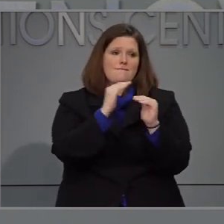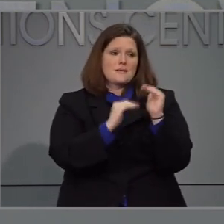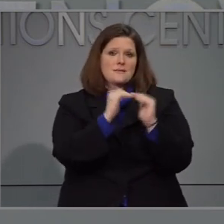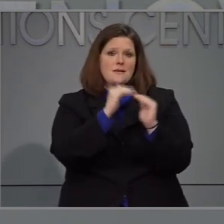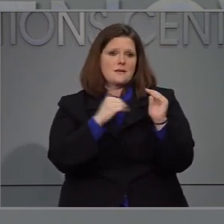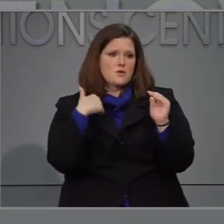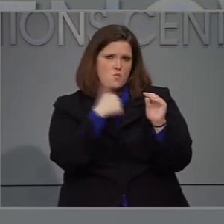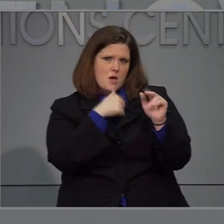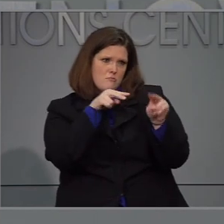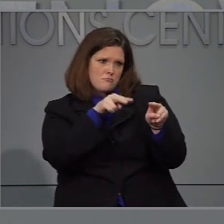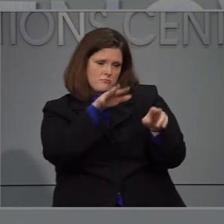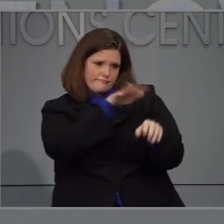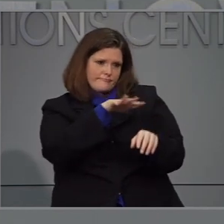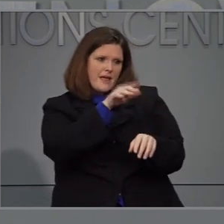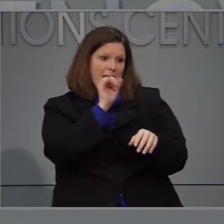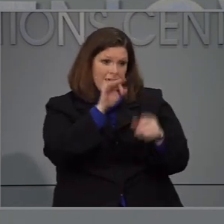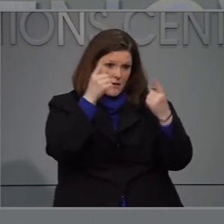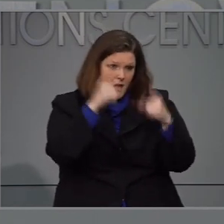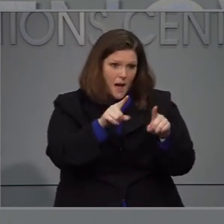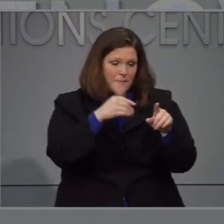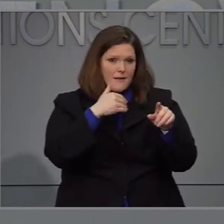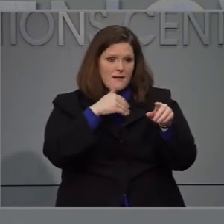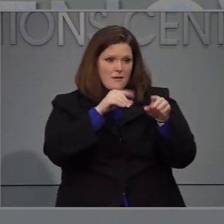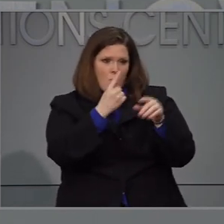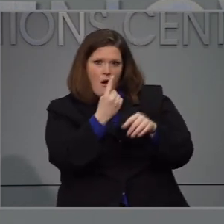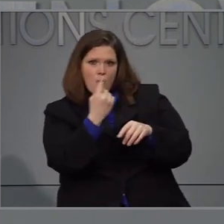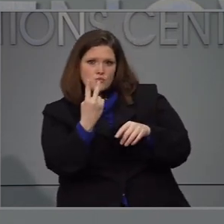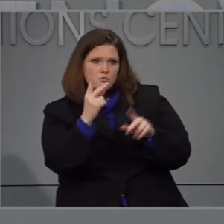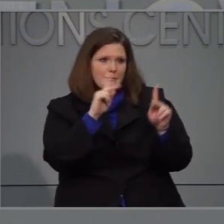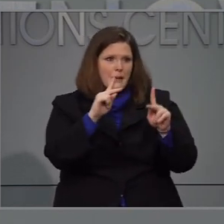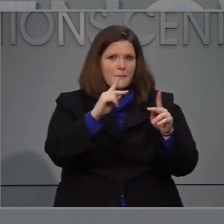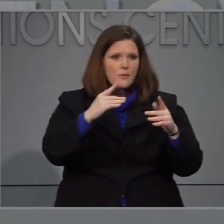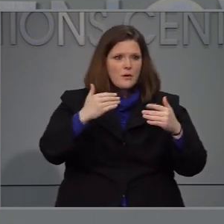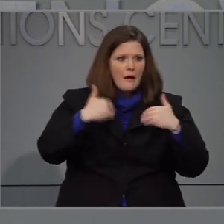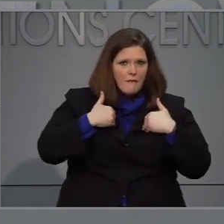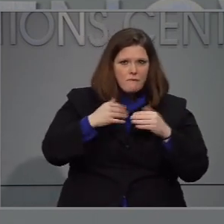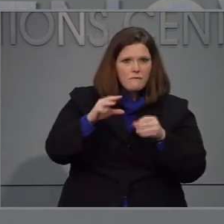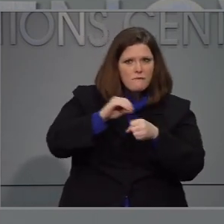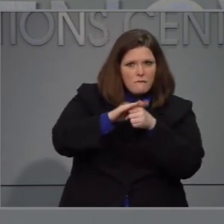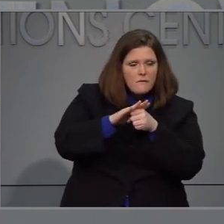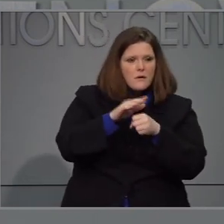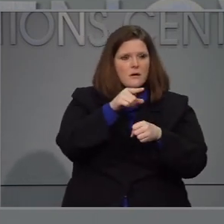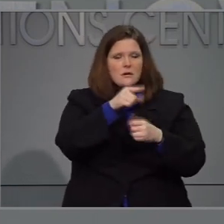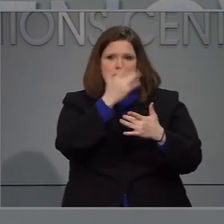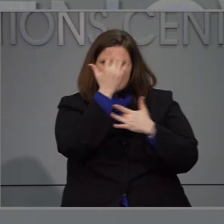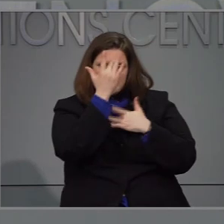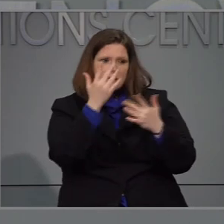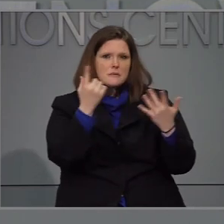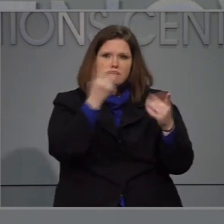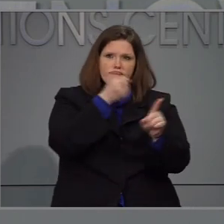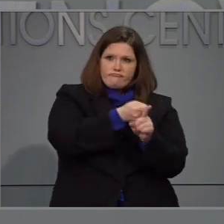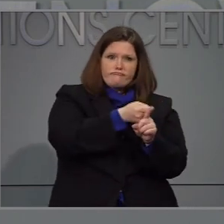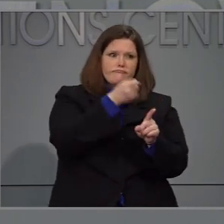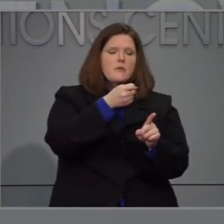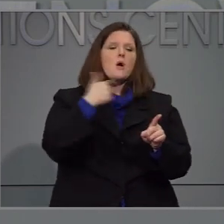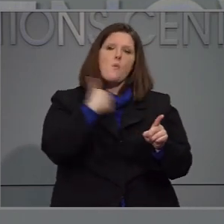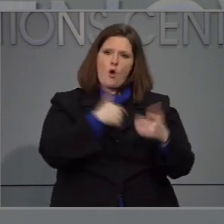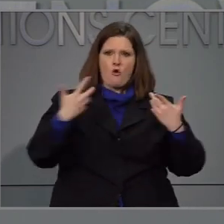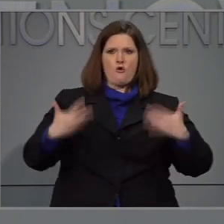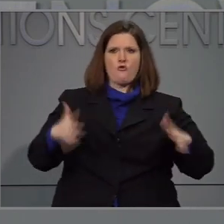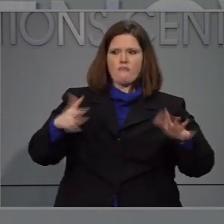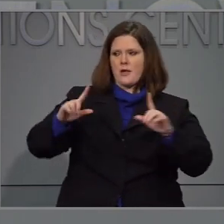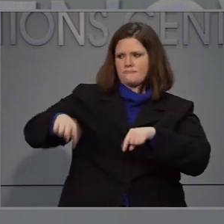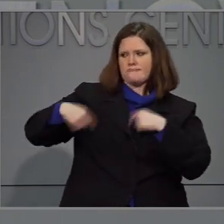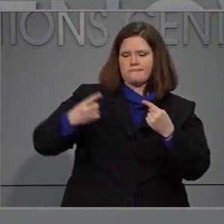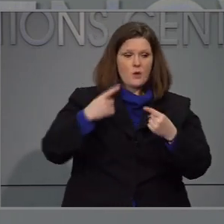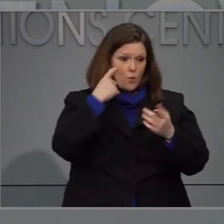cases, our local health departments have been working with folks to make sure we can test everyone already. So that is already happening, and we're